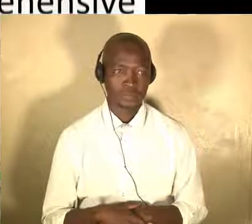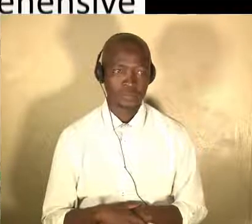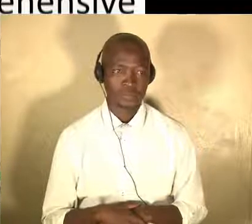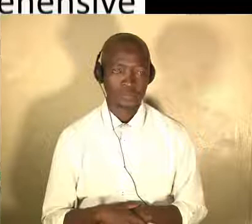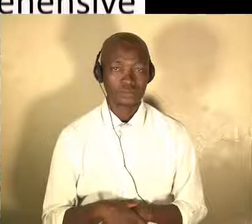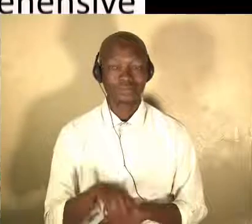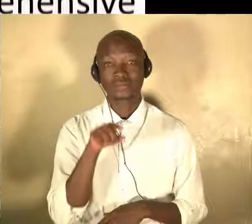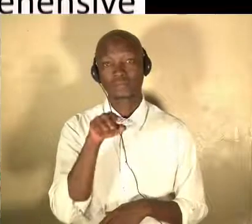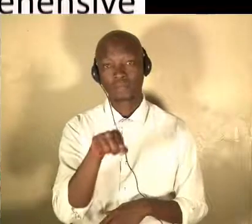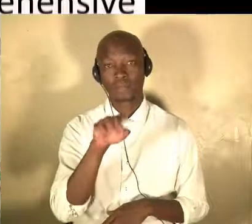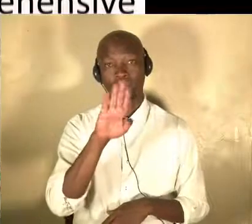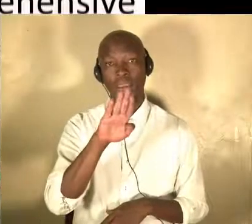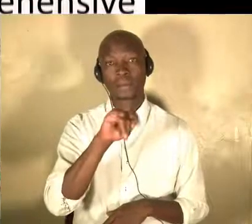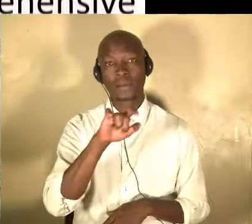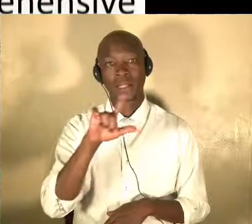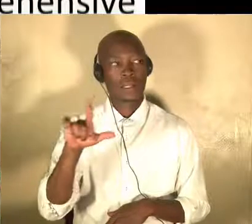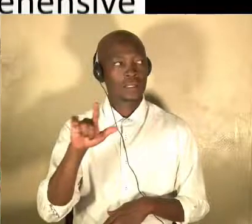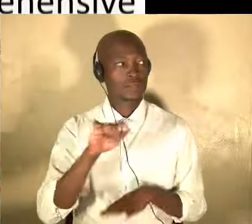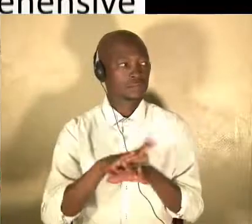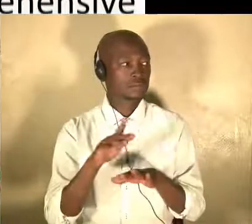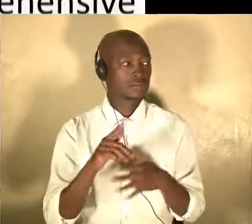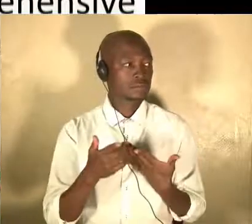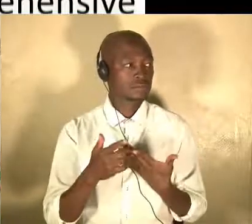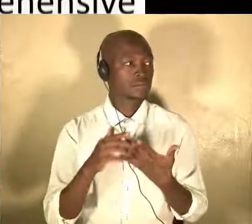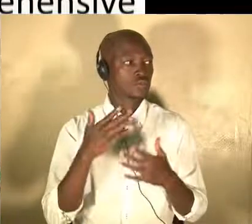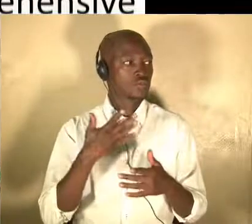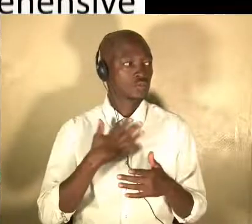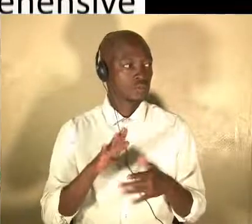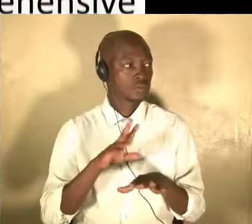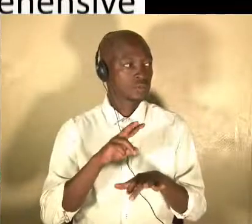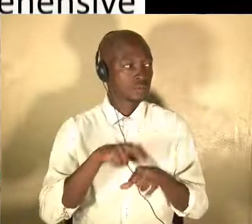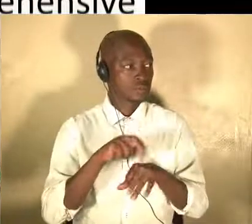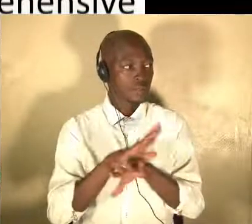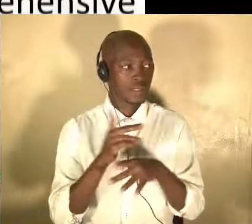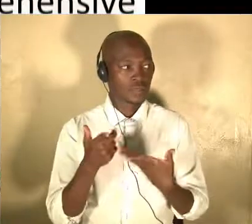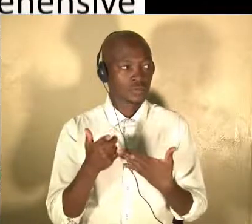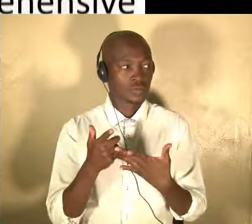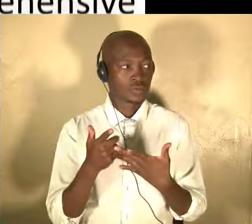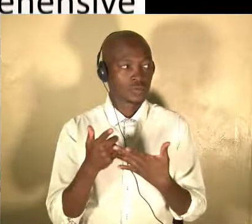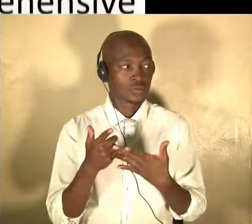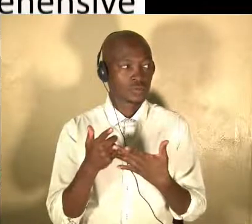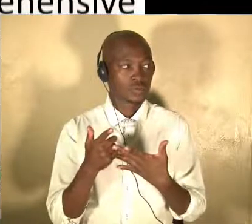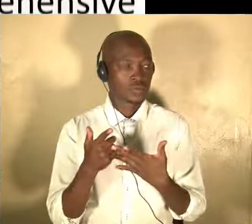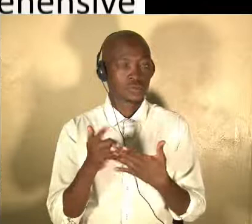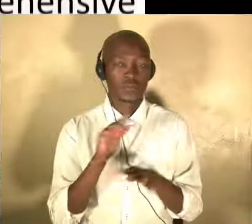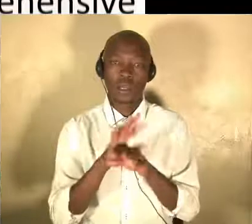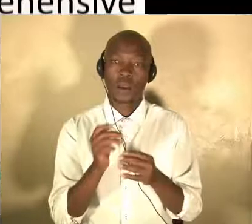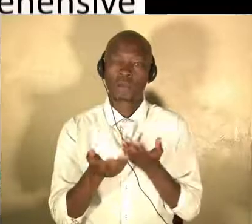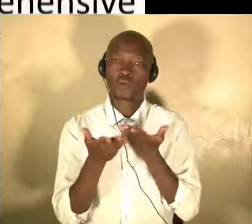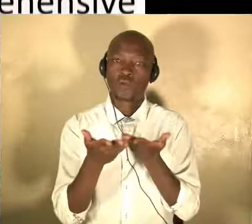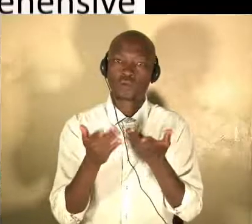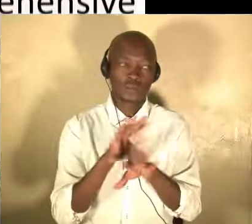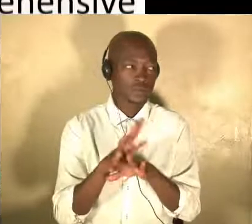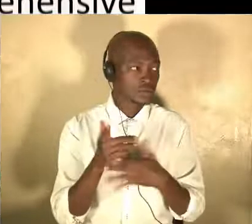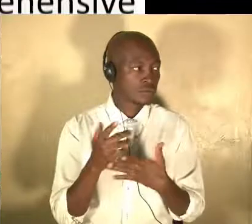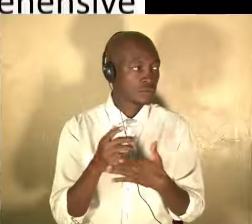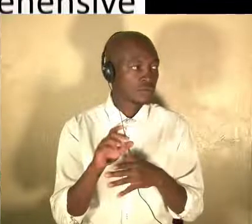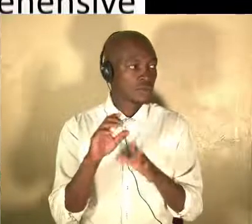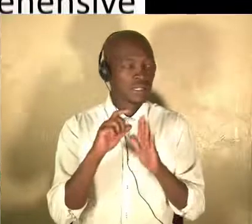The bill also seeks to streamline the provisions of the cluster foster